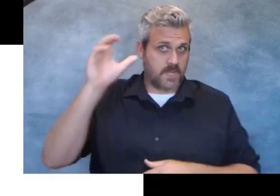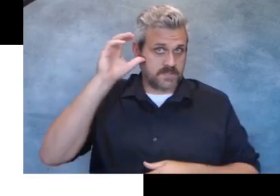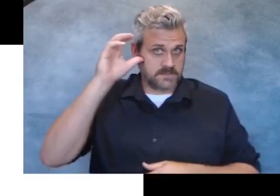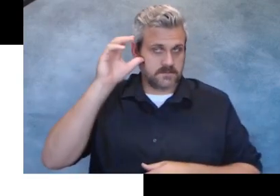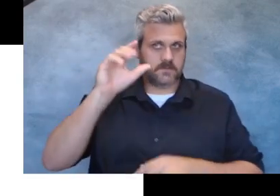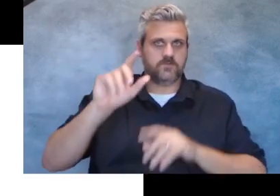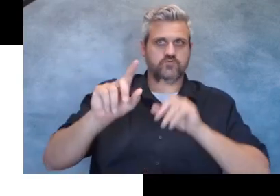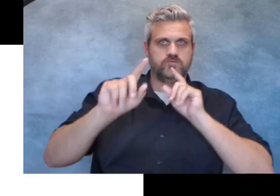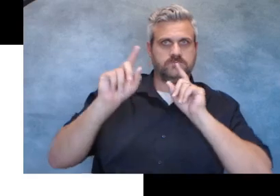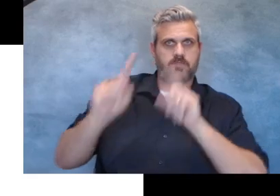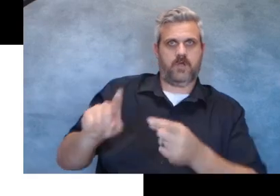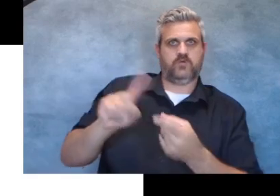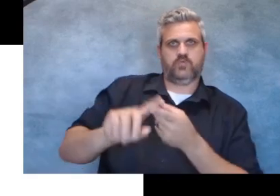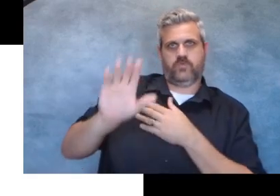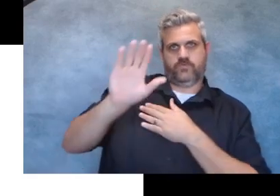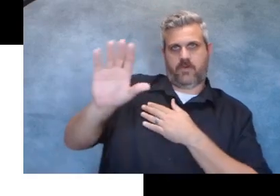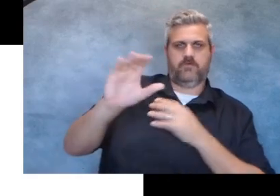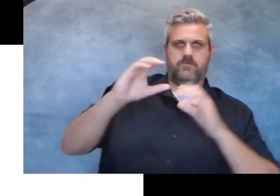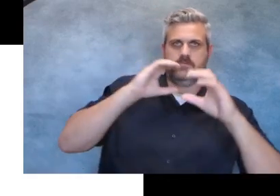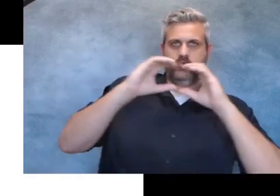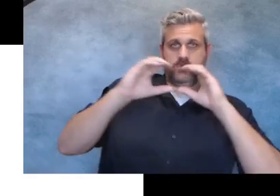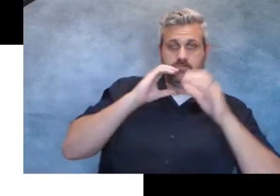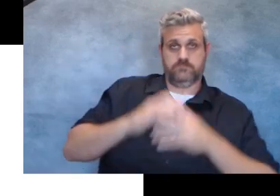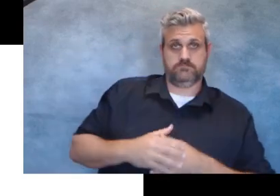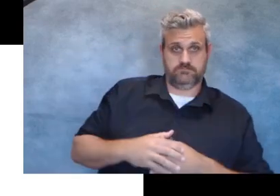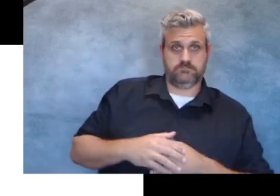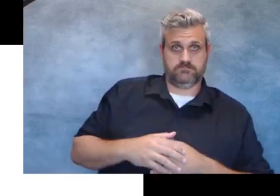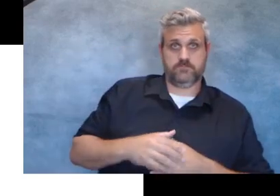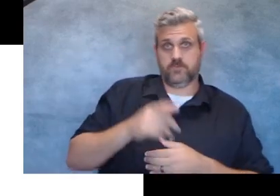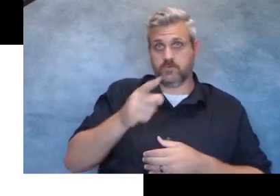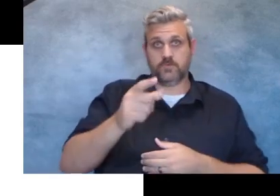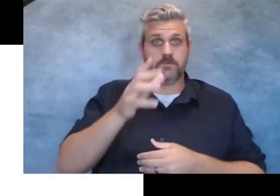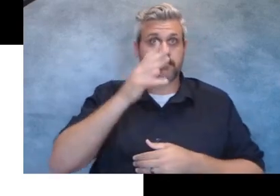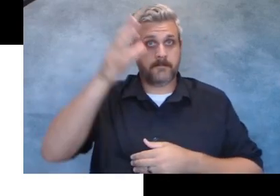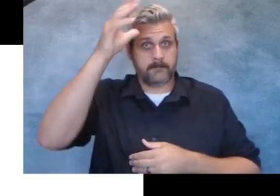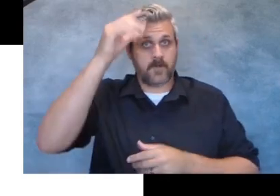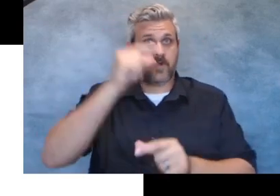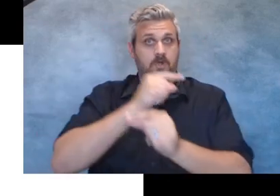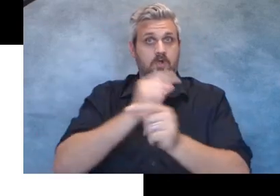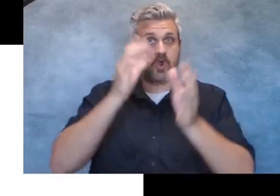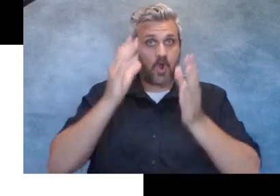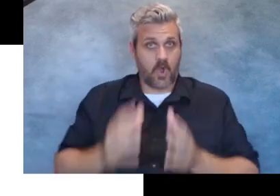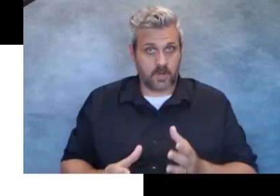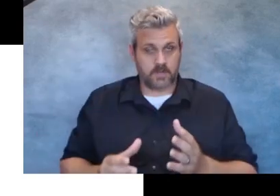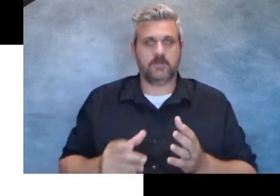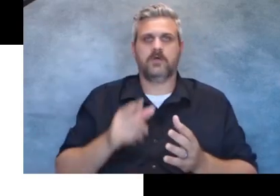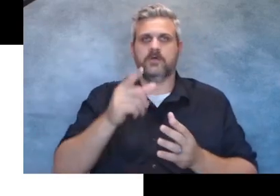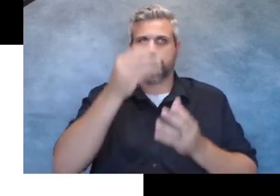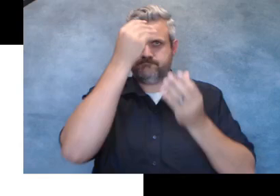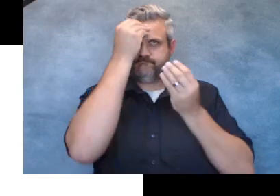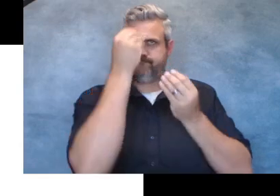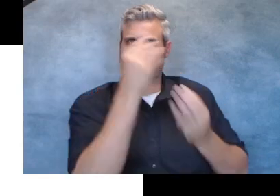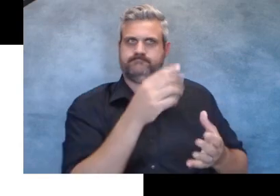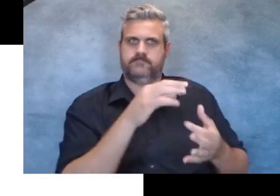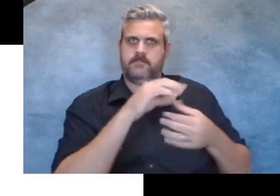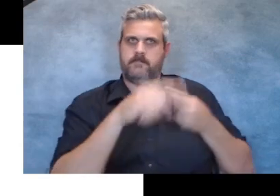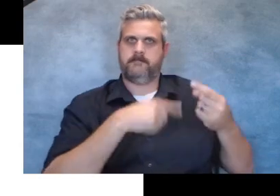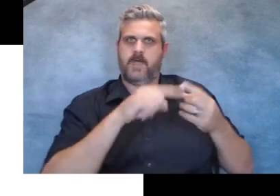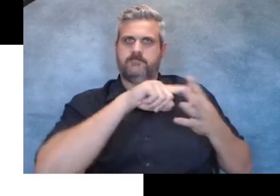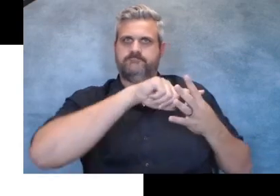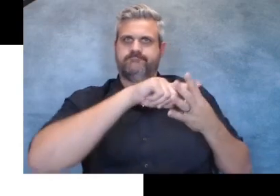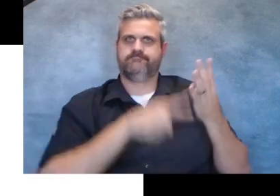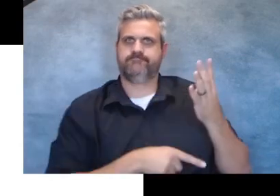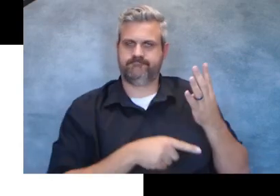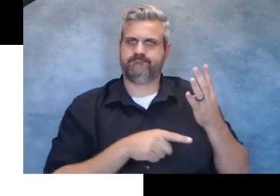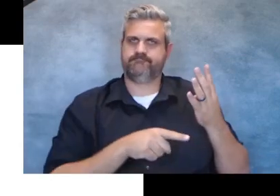and react to communication with others. As the parent or guardian, you will want to share information with the ARC regarding your student's